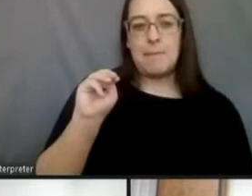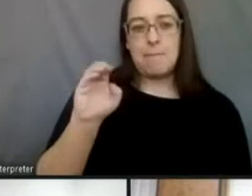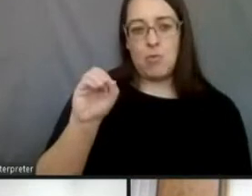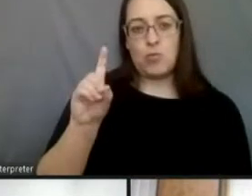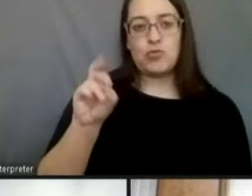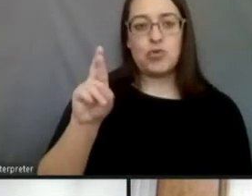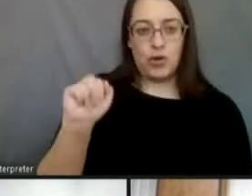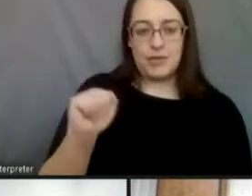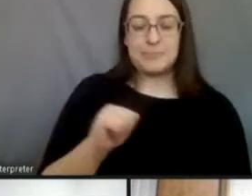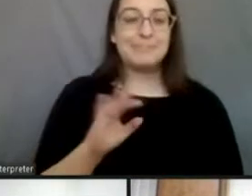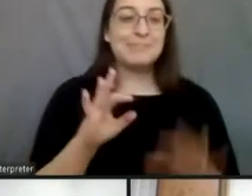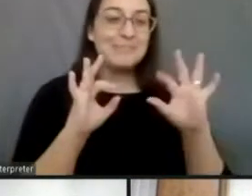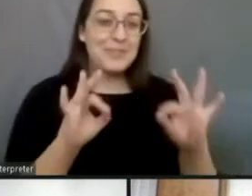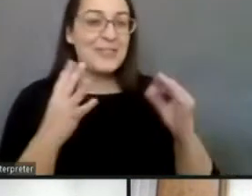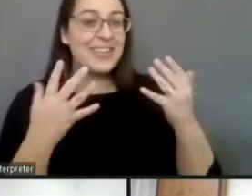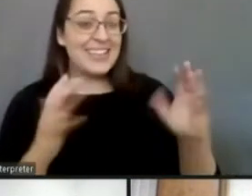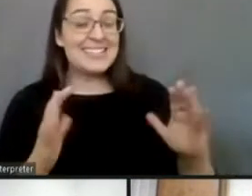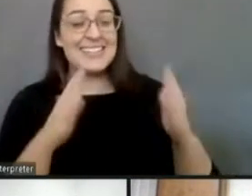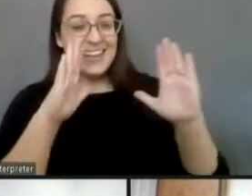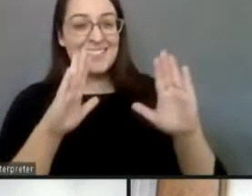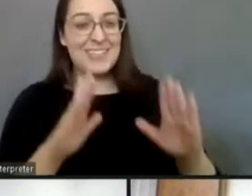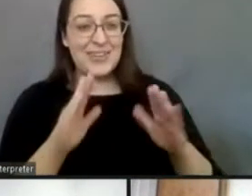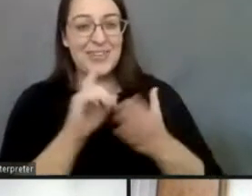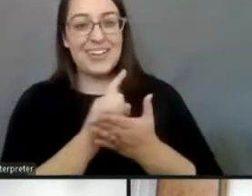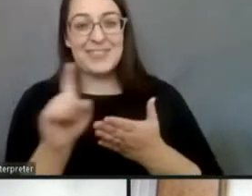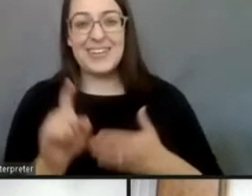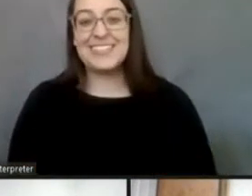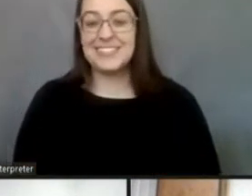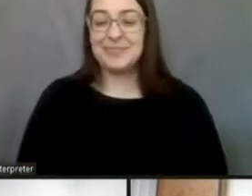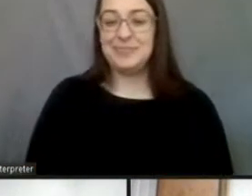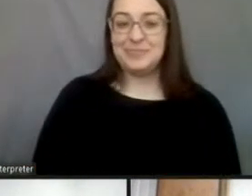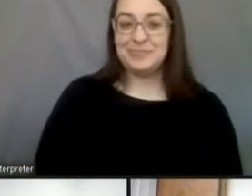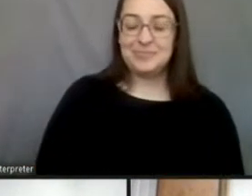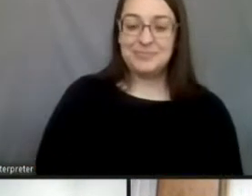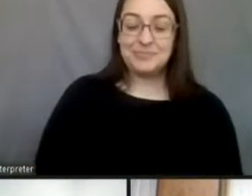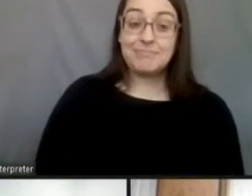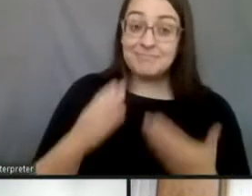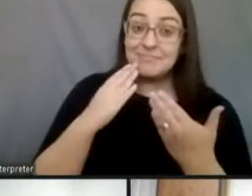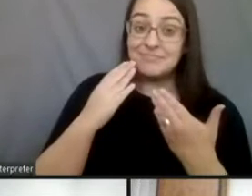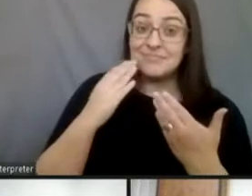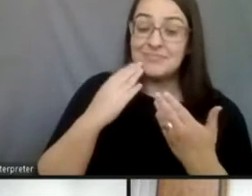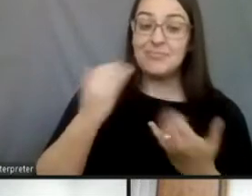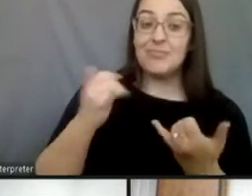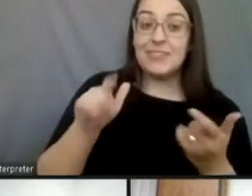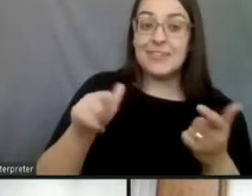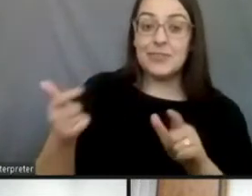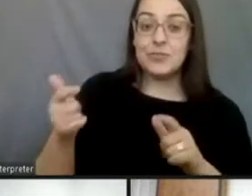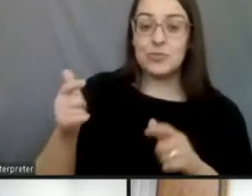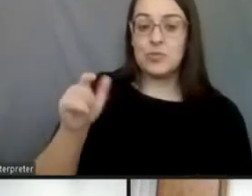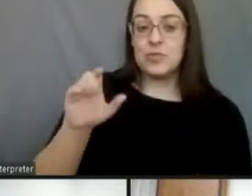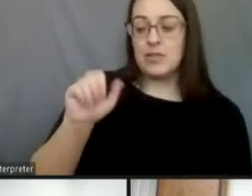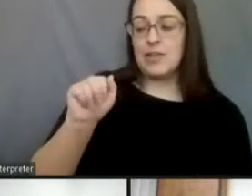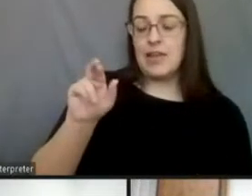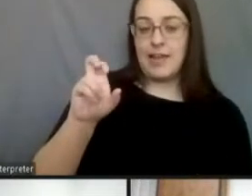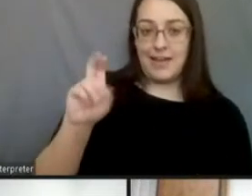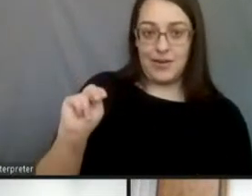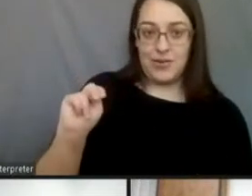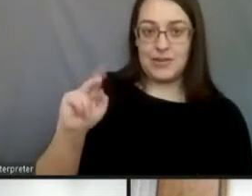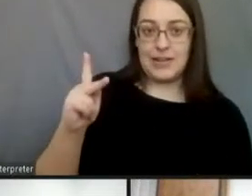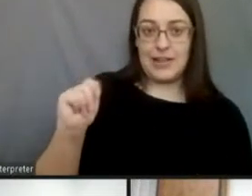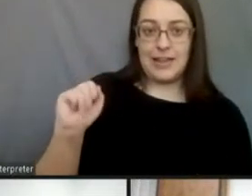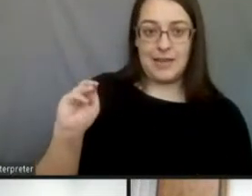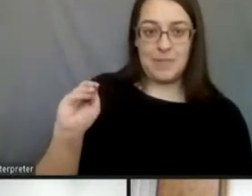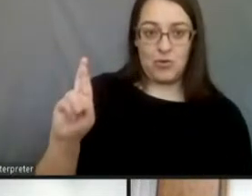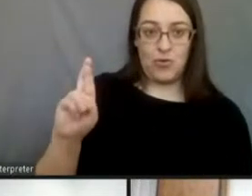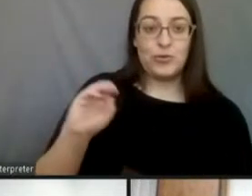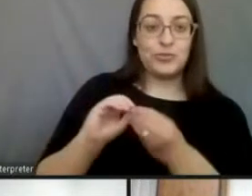offer. Perfect. That's all the questions I have. Have a great rest of your week, y'all. Thank you, David. Let's now go to Aaron Langston of